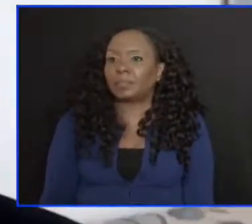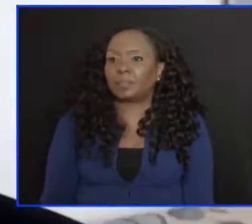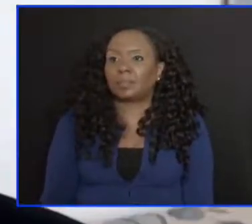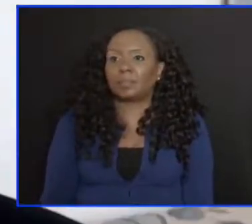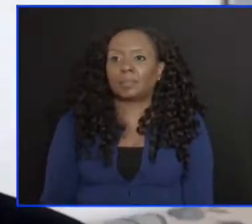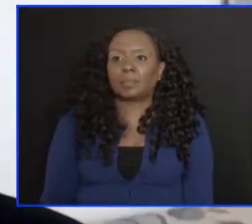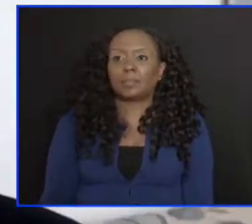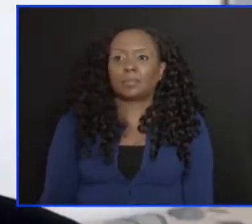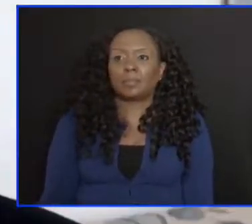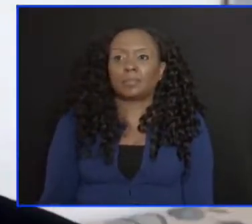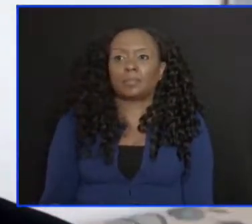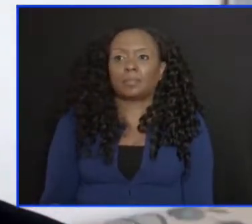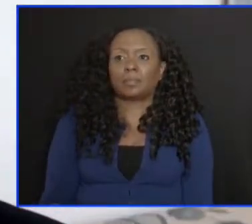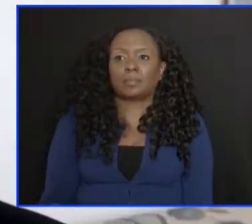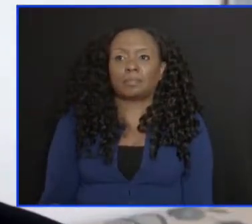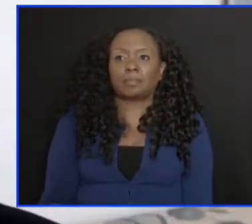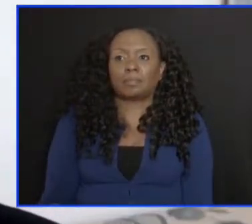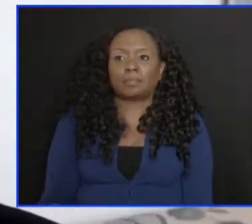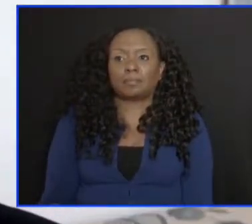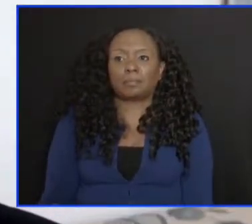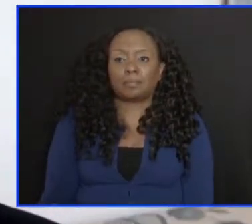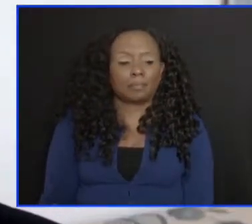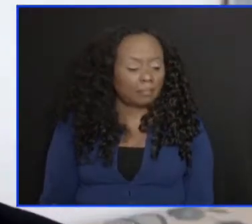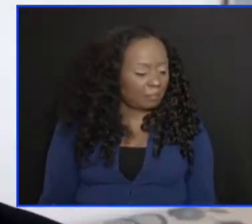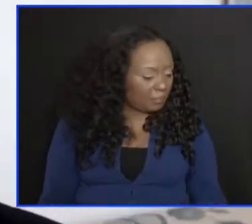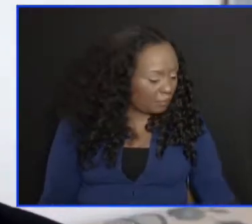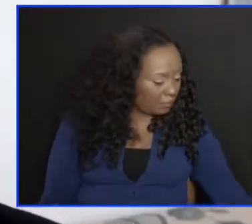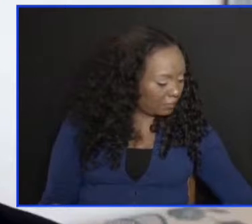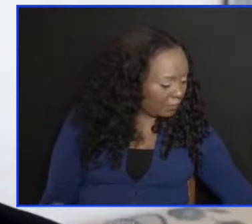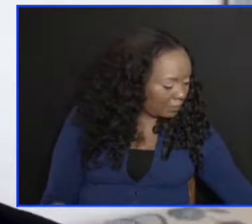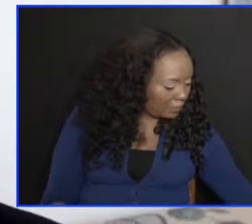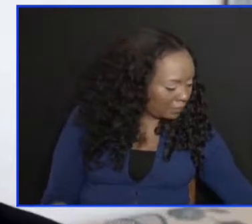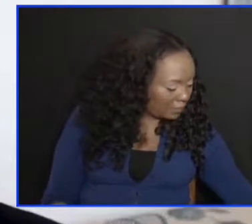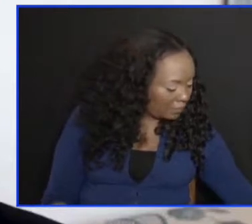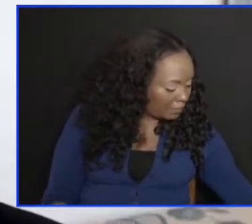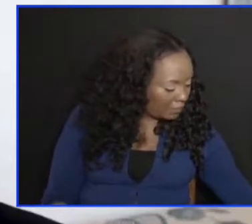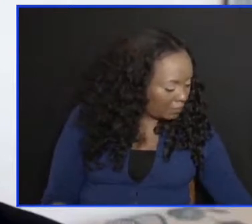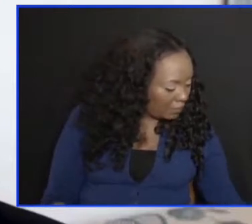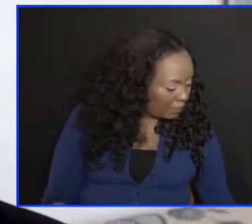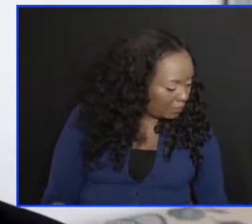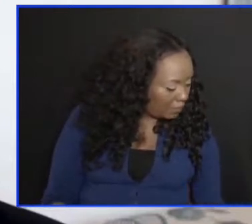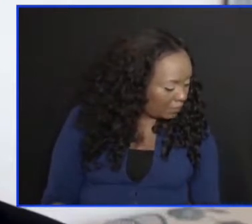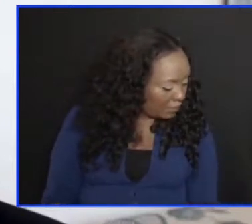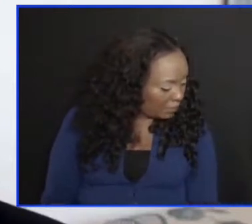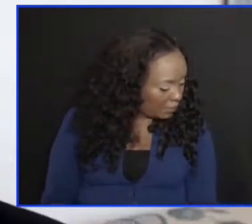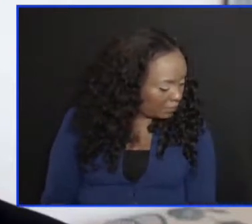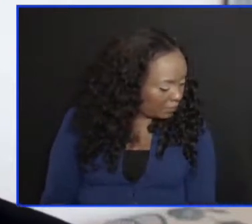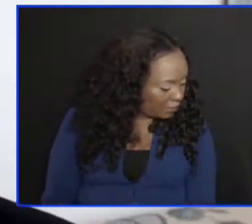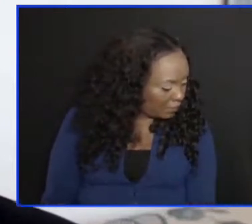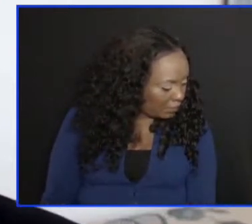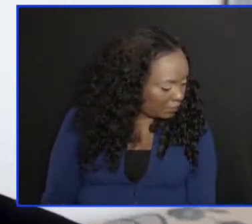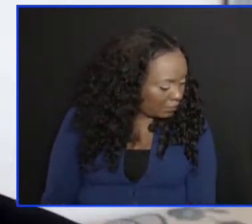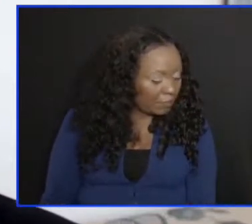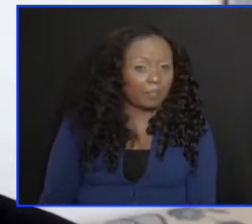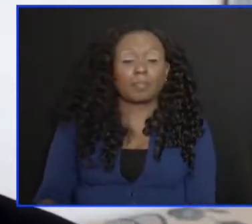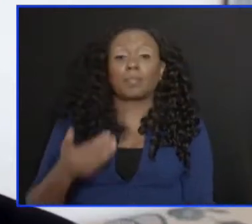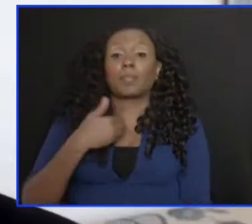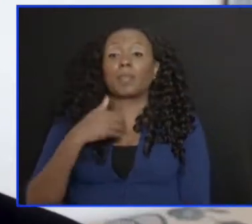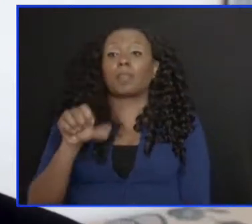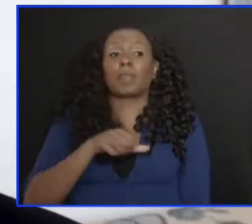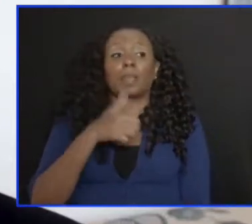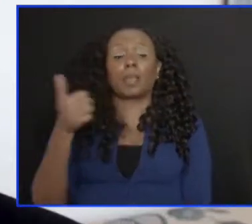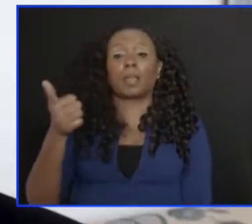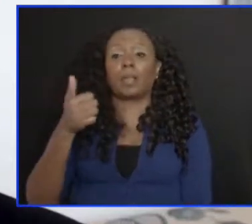you, Dr. Best. We have a question here from more than one person relating to contact